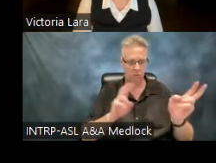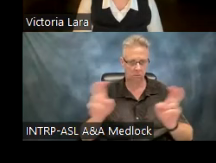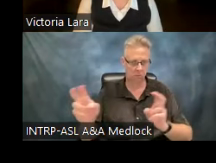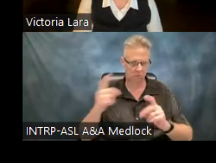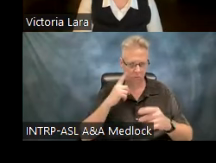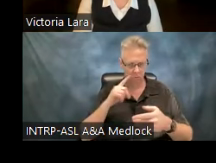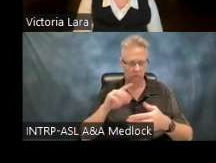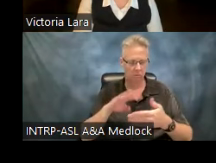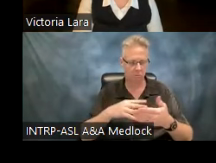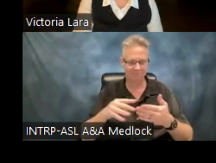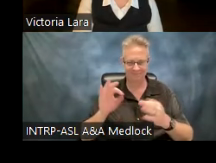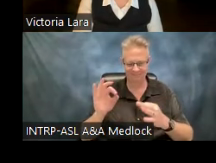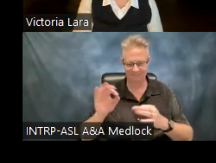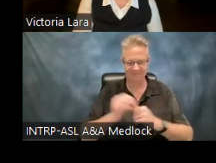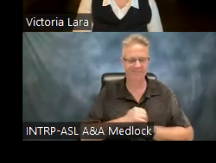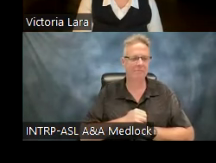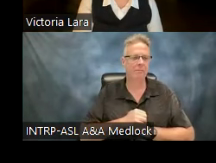Thank you.